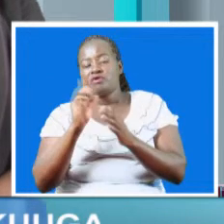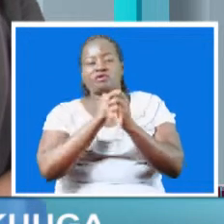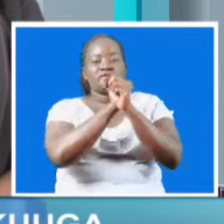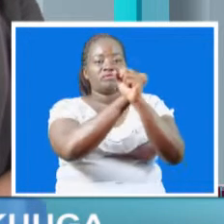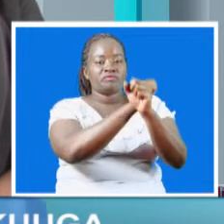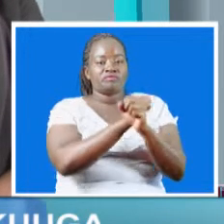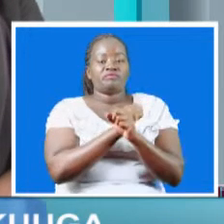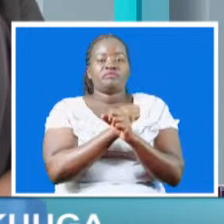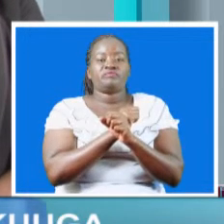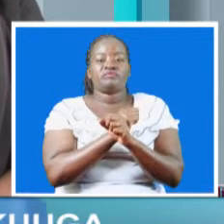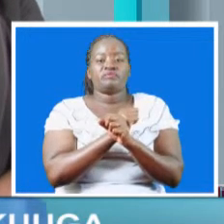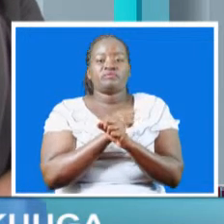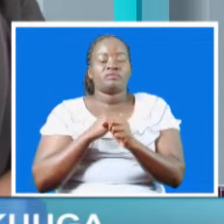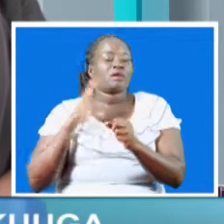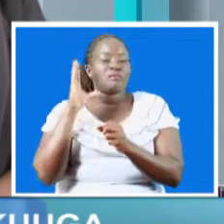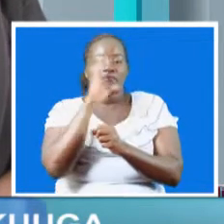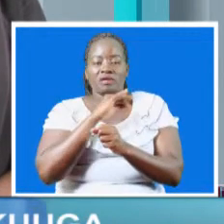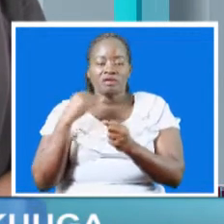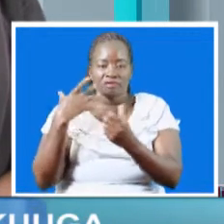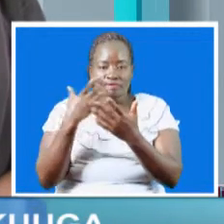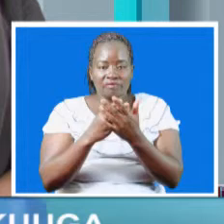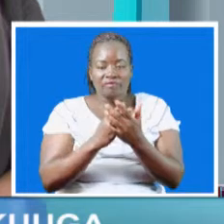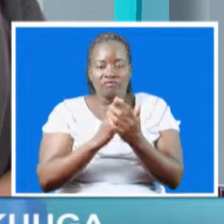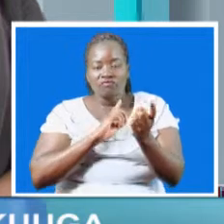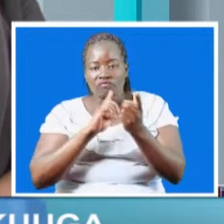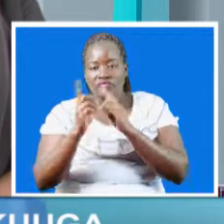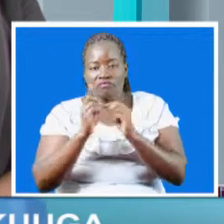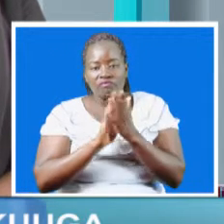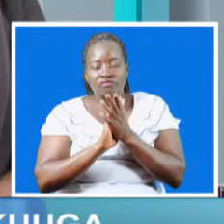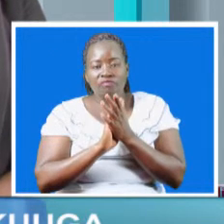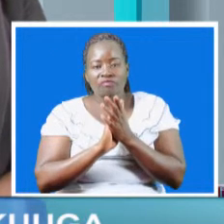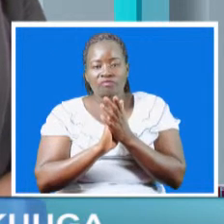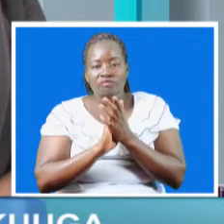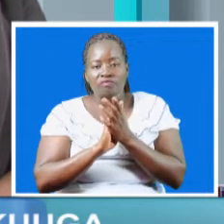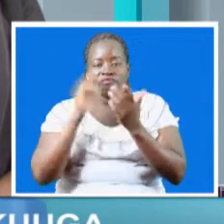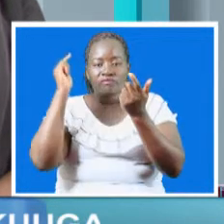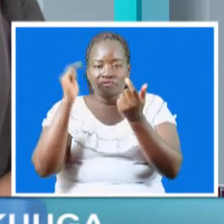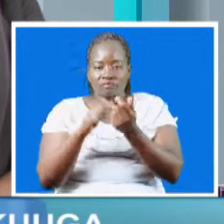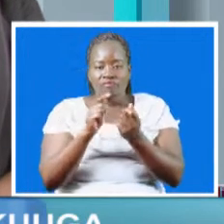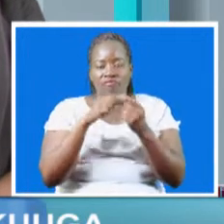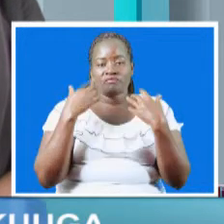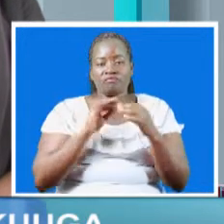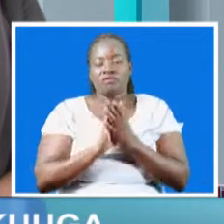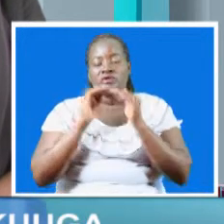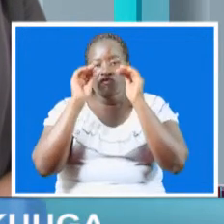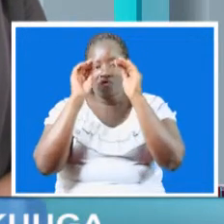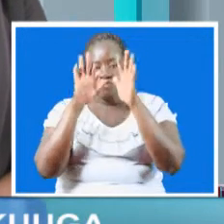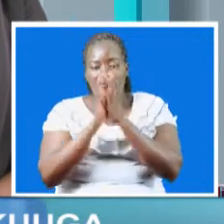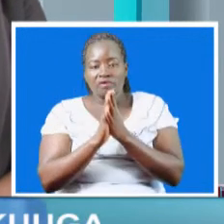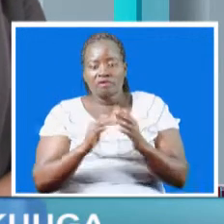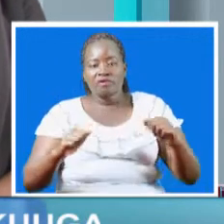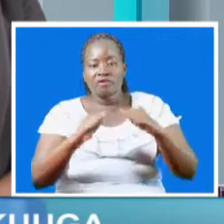thiini goko furori ni Fred Matiangi kwa gwikinyia mbere ya gutariria maingi megie mihango ya utari uyu uria ufatie